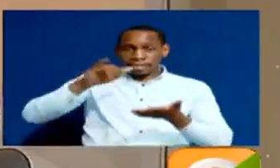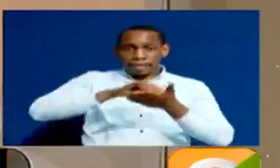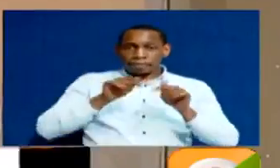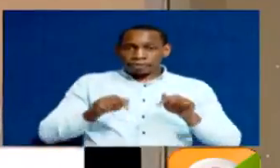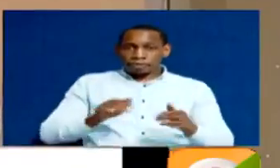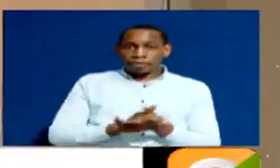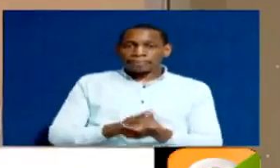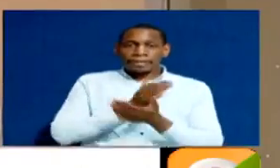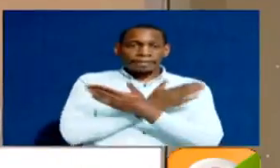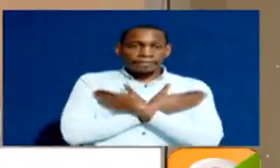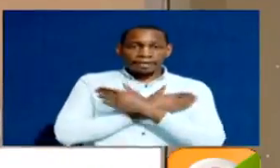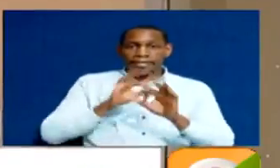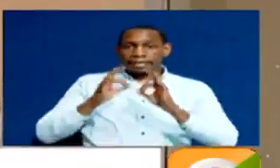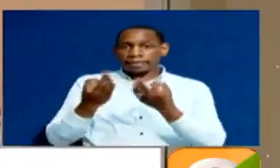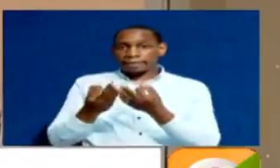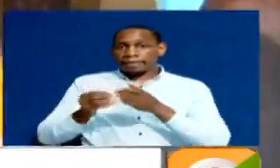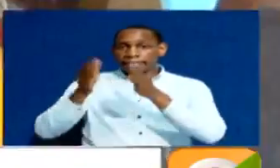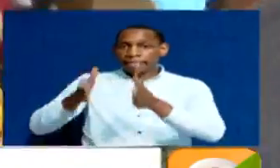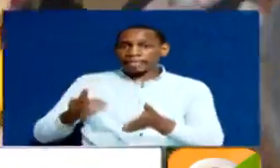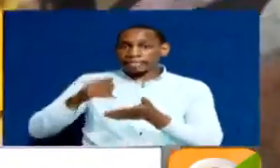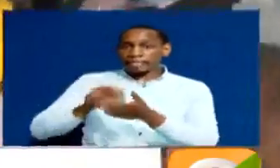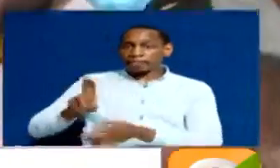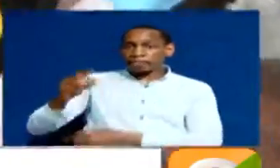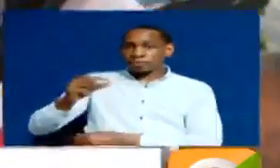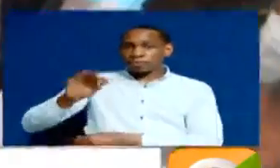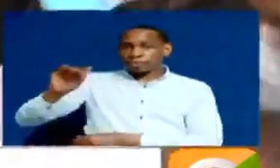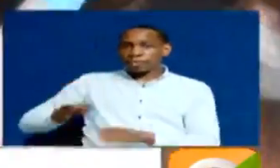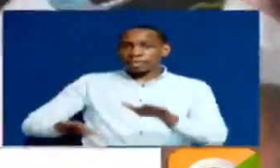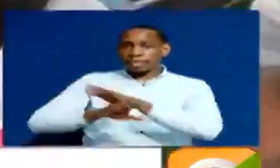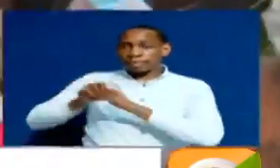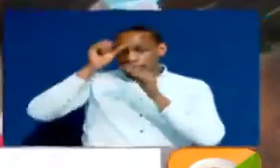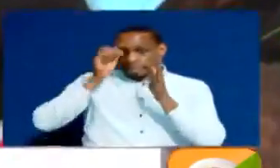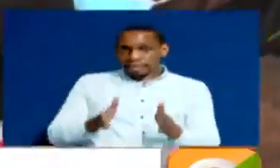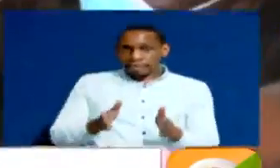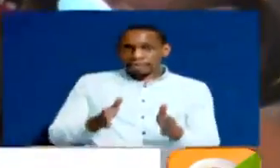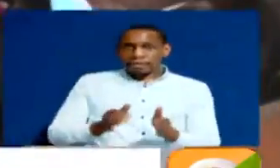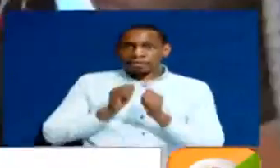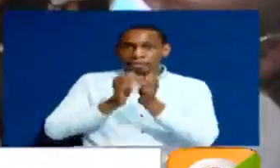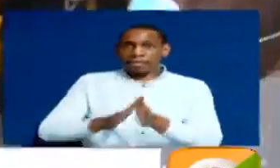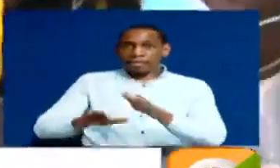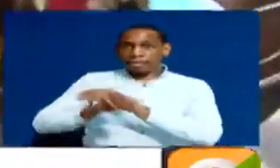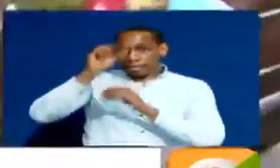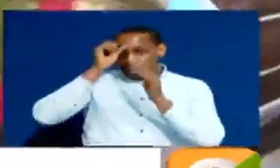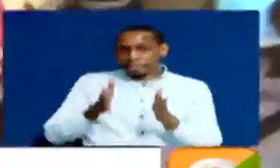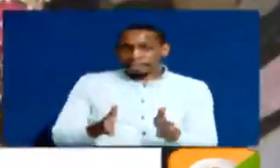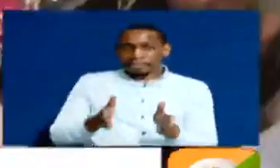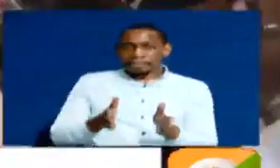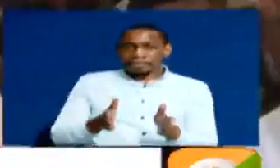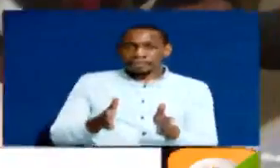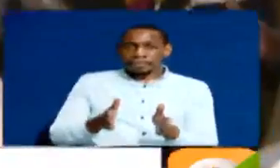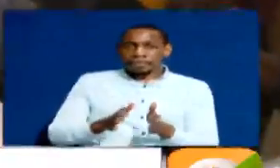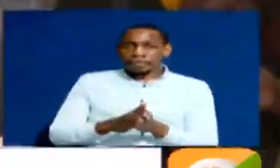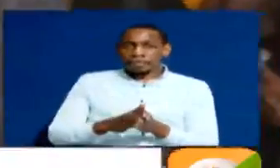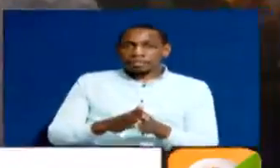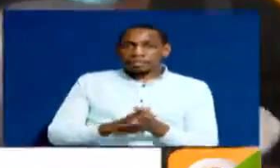earlier today. Friends, family and leaders, including Uasin Gishu Deputy Governor Daniel Chemno, Nandi Deputy Governor Yulita Mitei